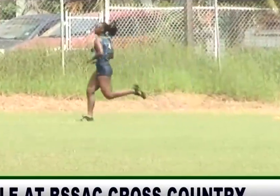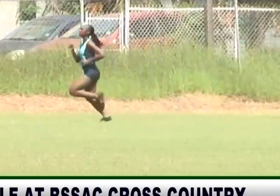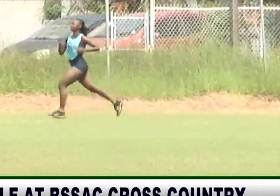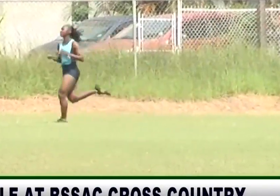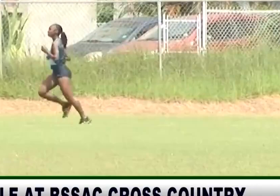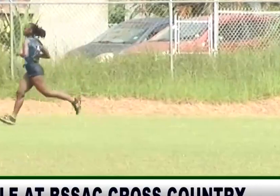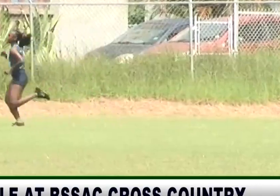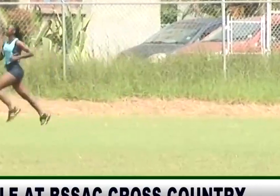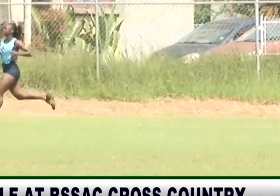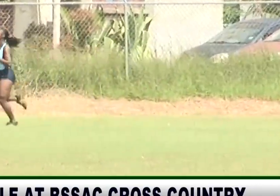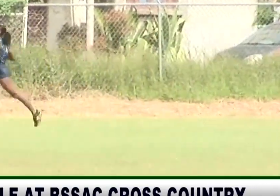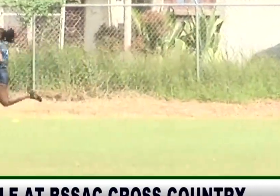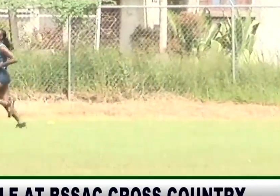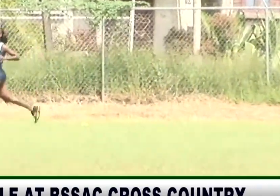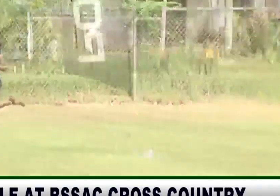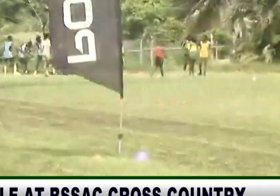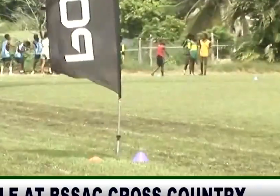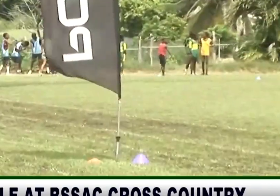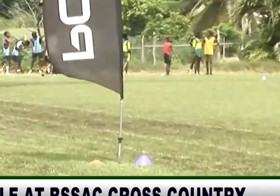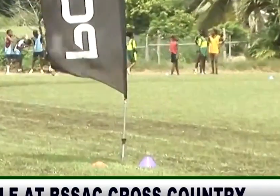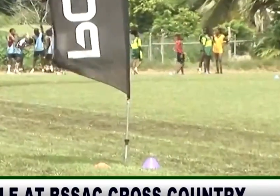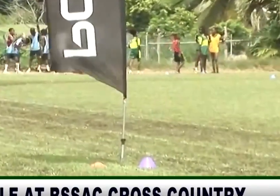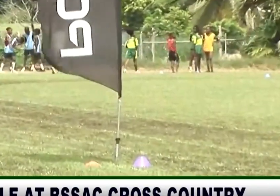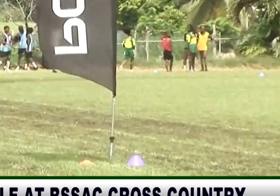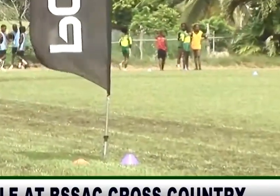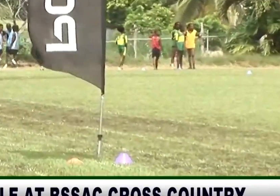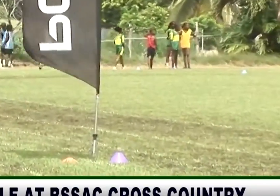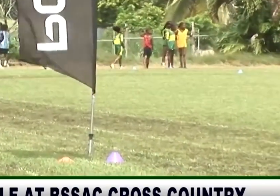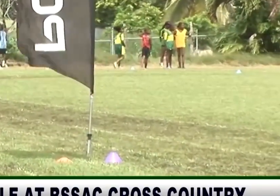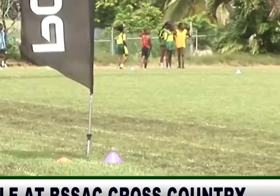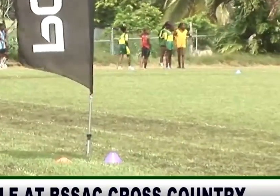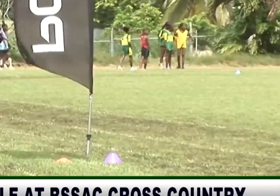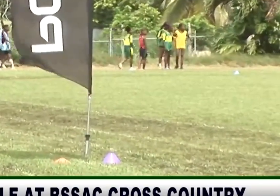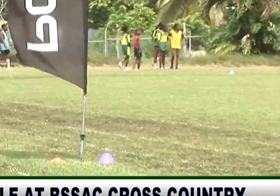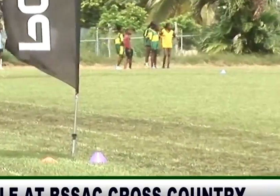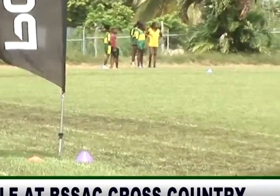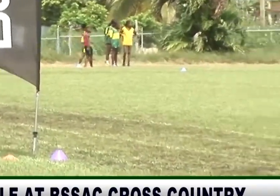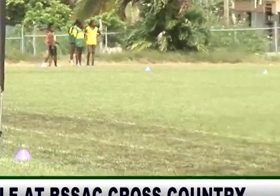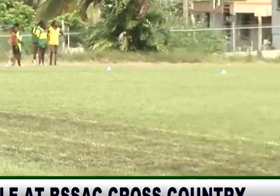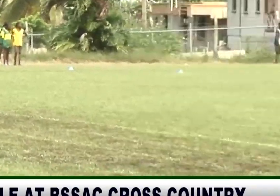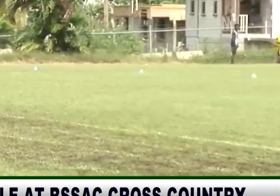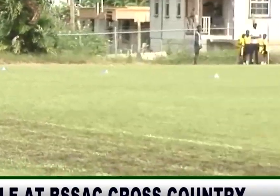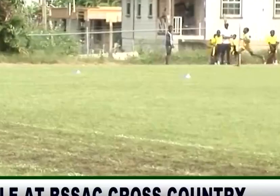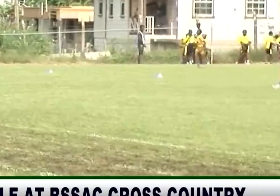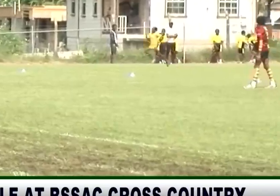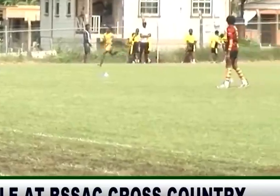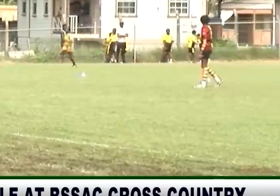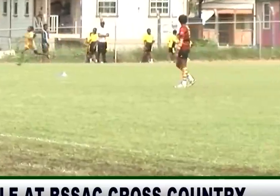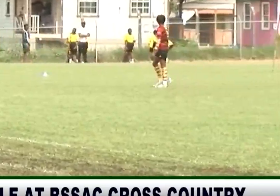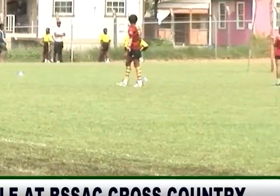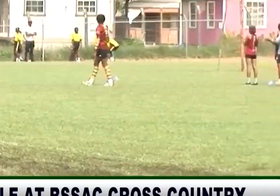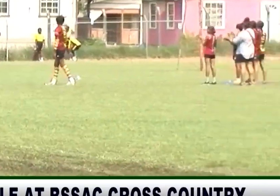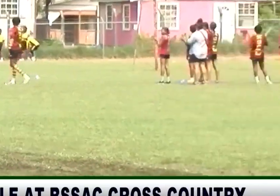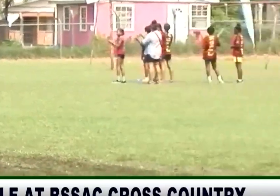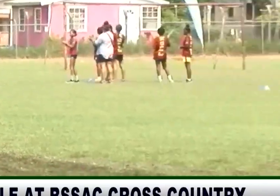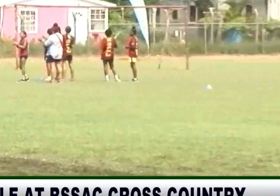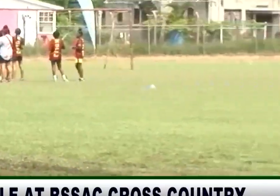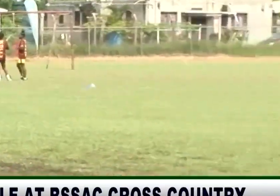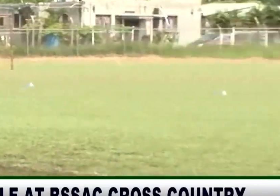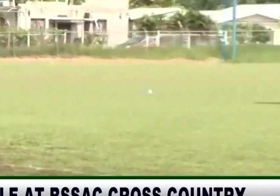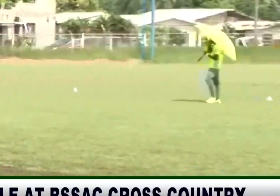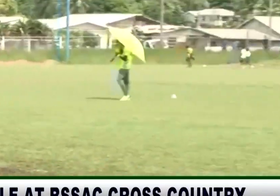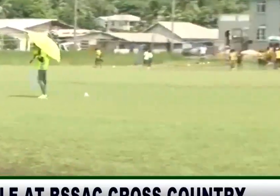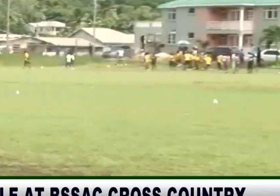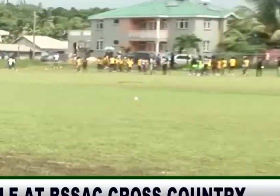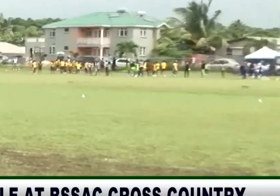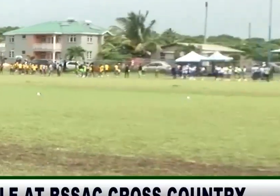of Alexandra totally outclassed the other competitors to win in 11 minutes, 4.39 seconds. Lushay Wilkinson of